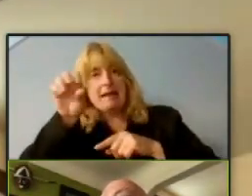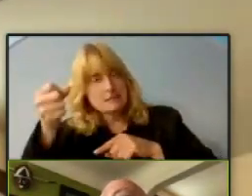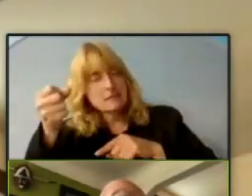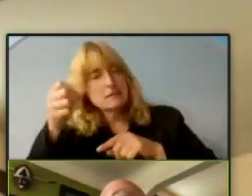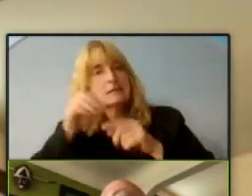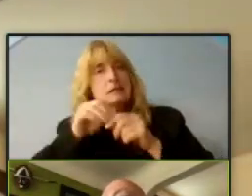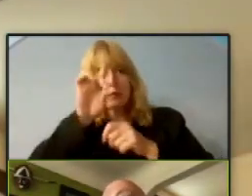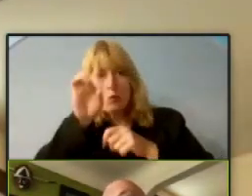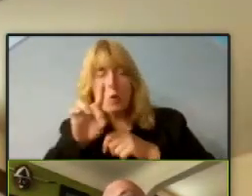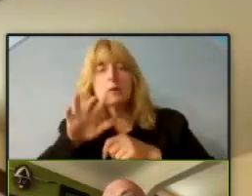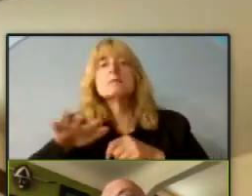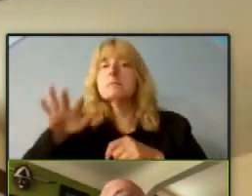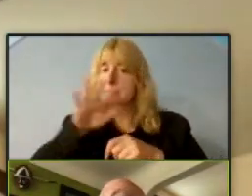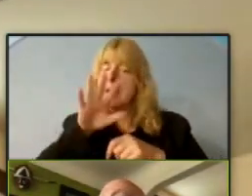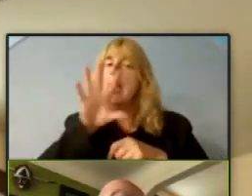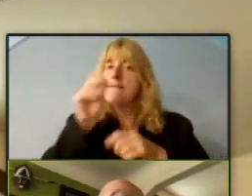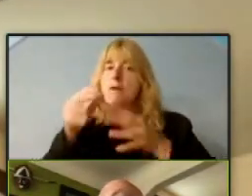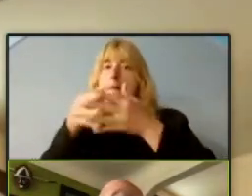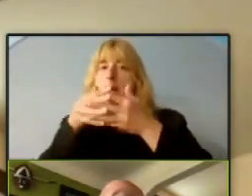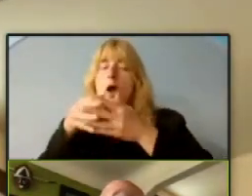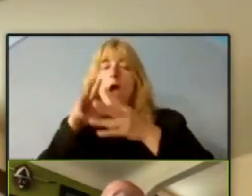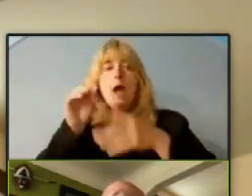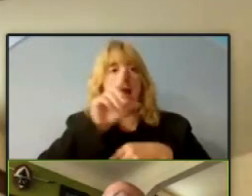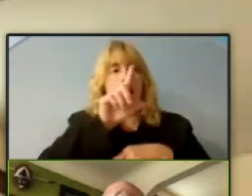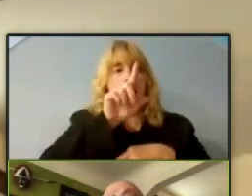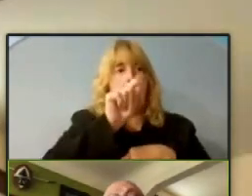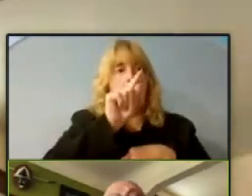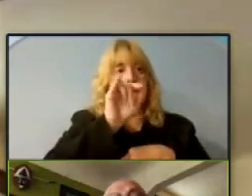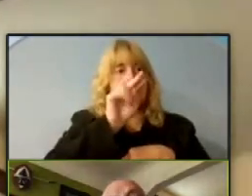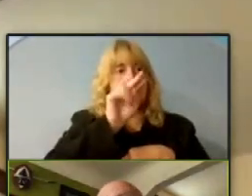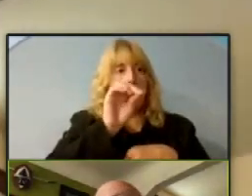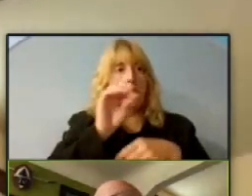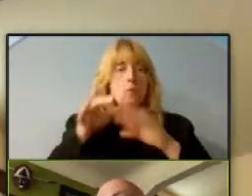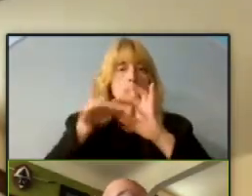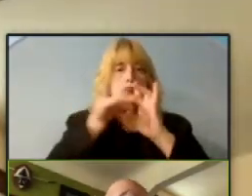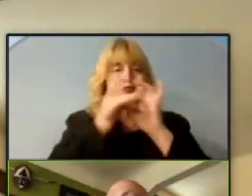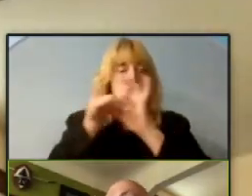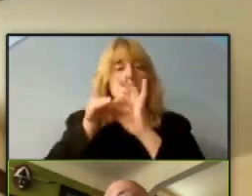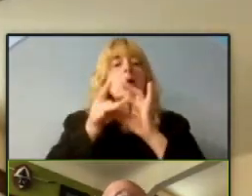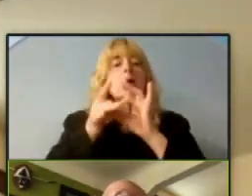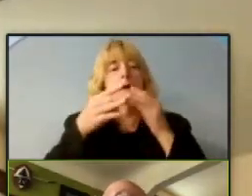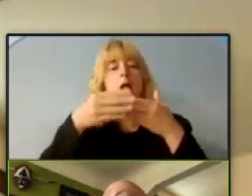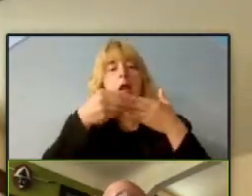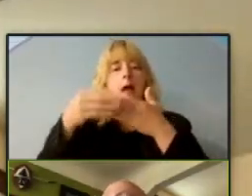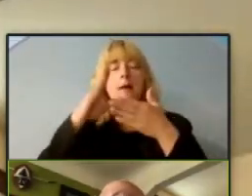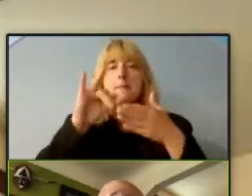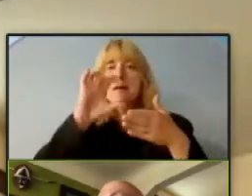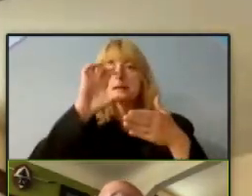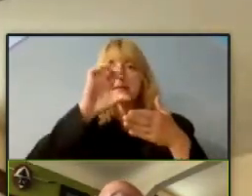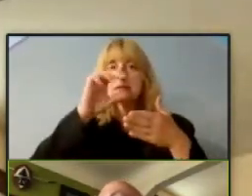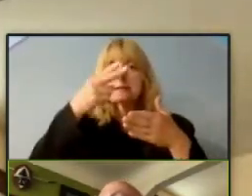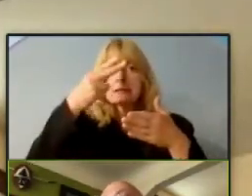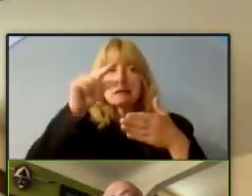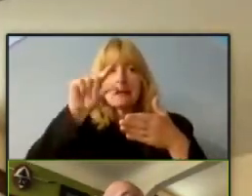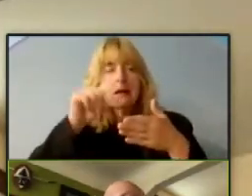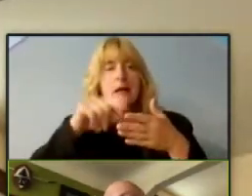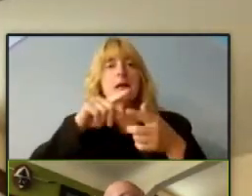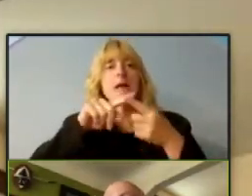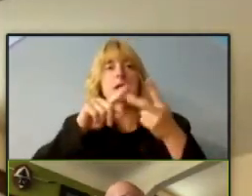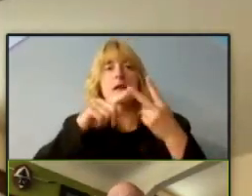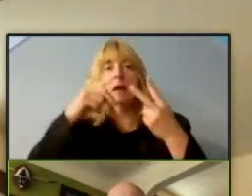essentially an African American and Latino coalition led by CHAG, AIDS Partnership, Latino Family